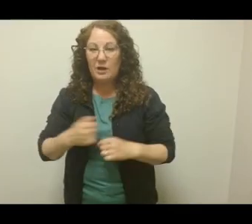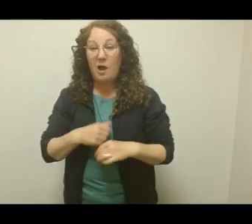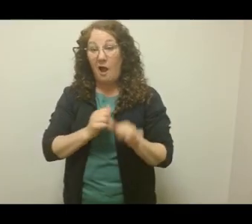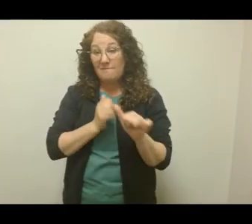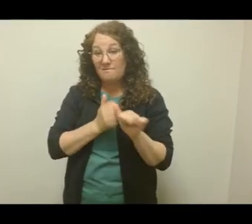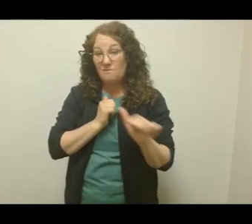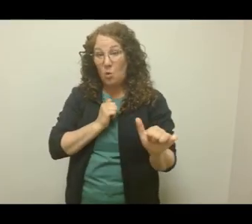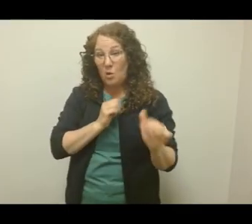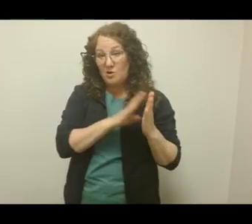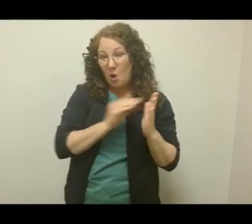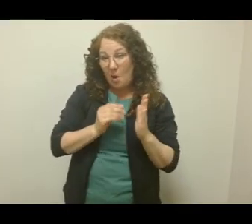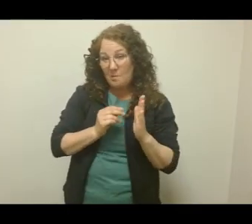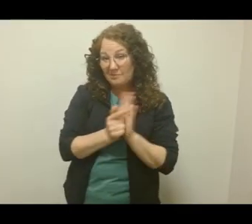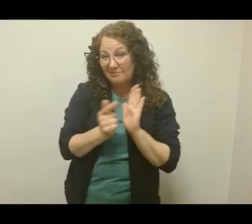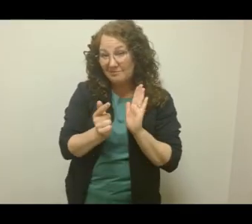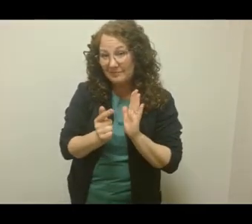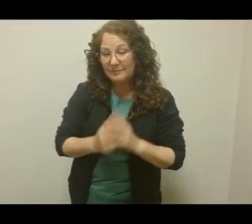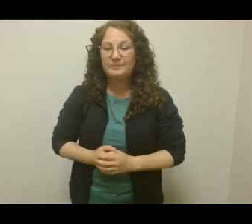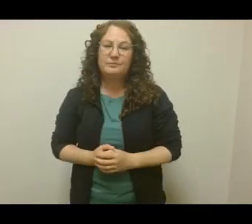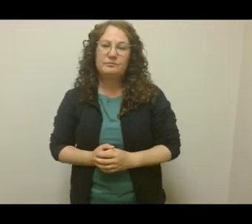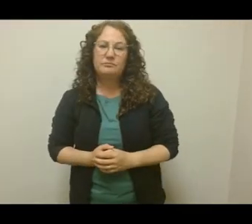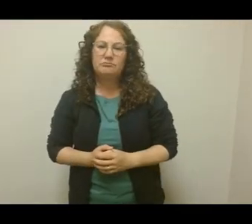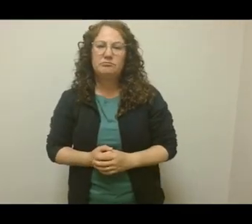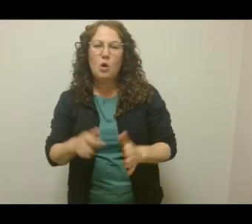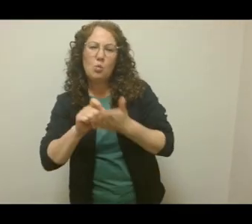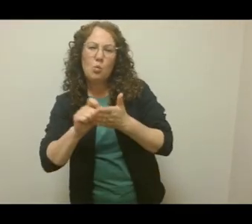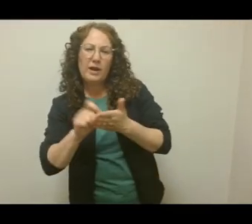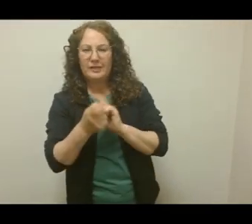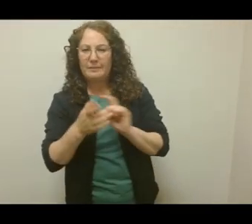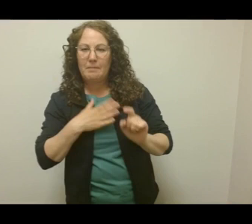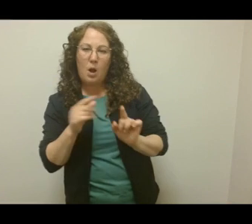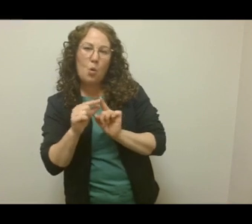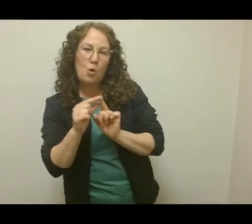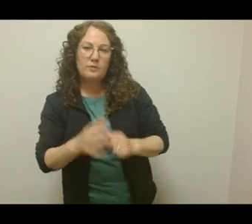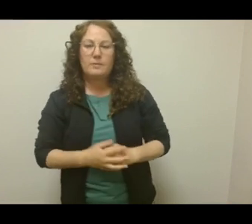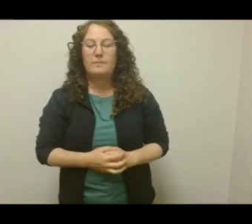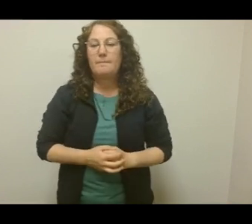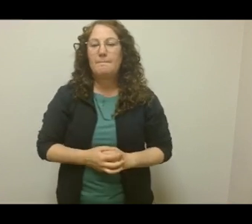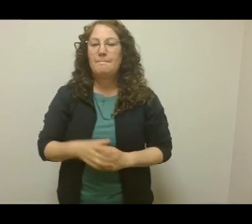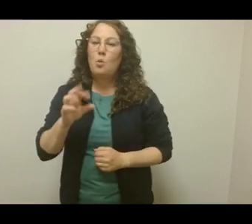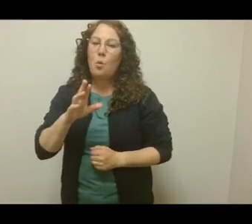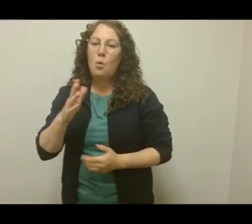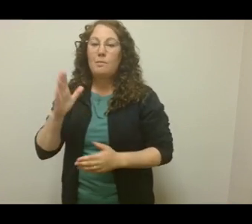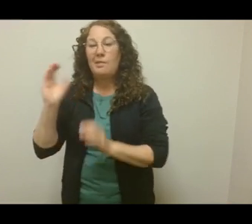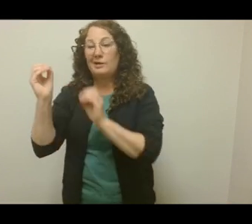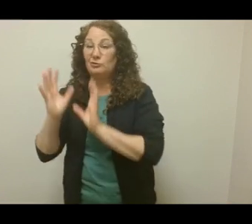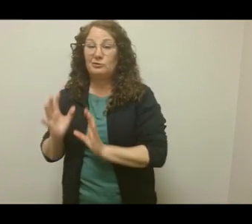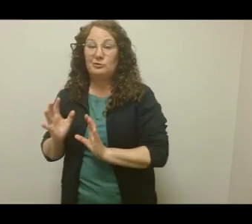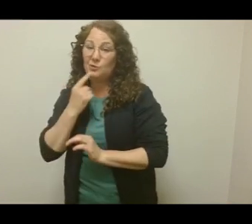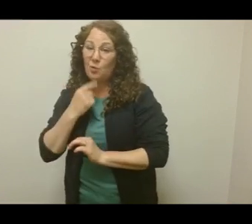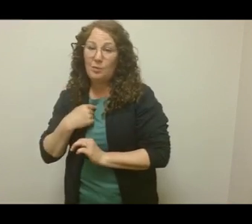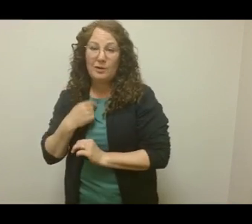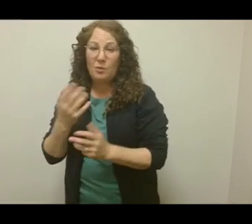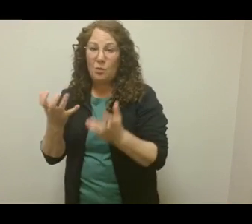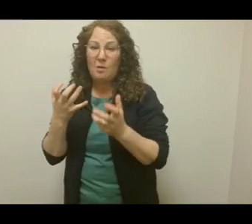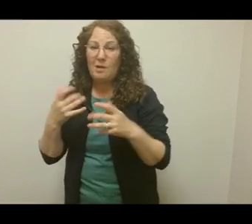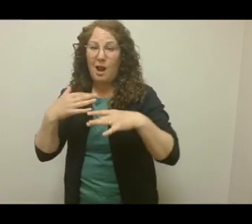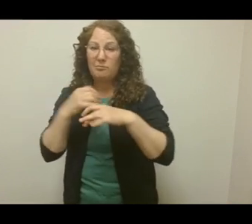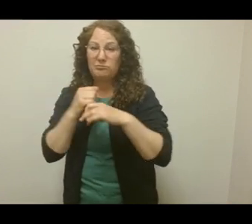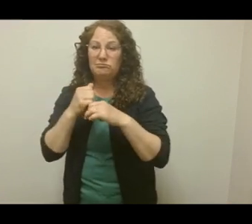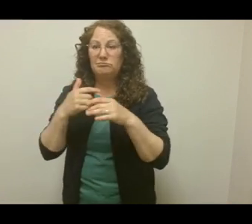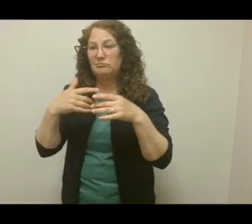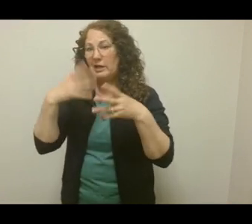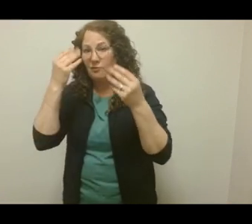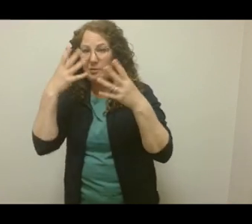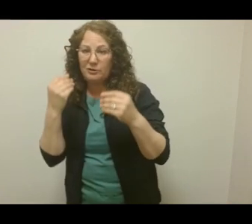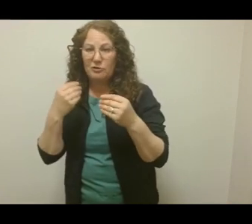plagiarism. It's about writing in my own words. Or something like, my instructor says they want us to paraphrase information.